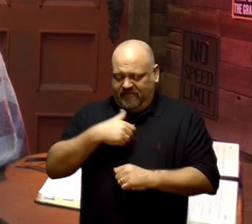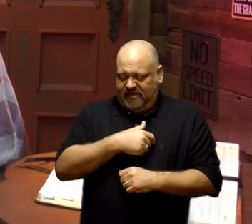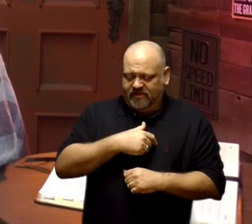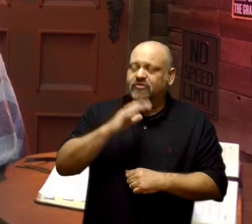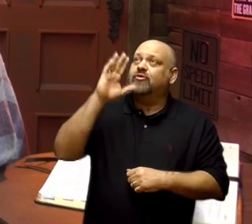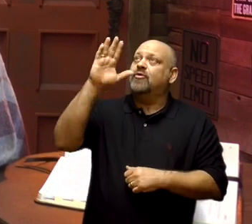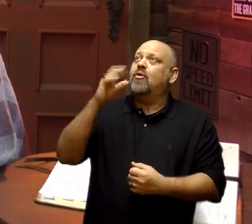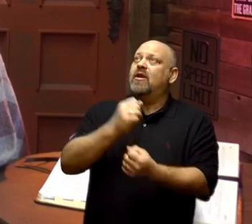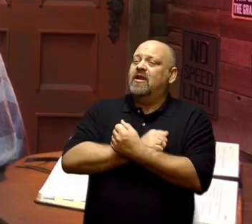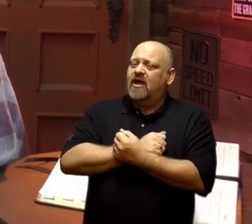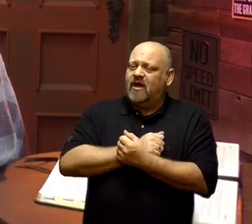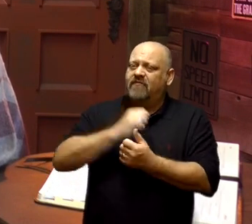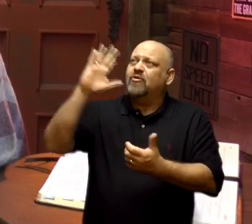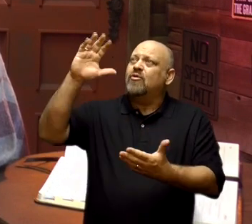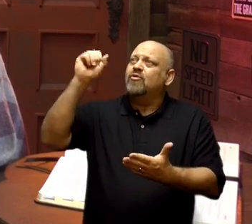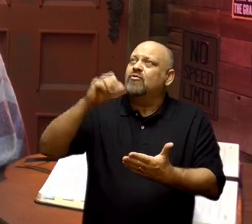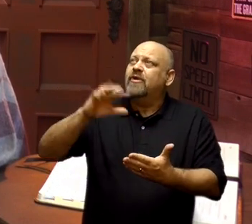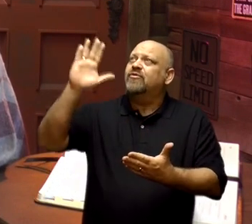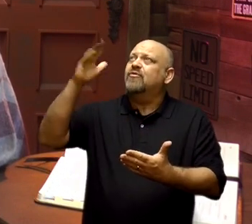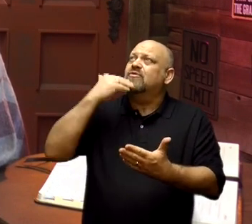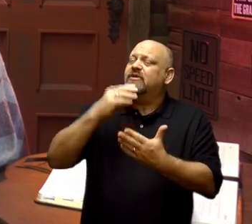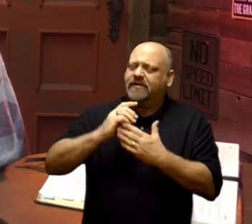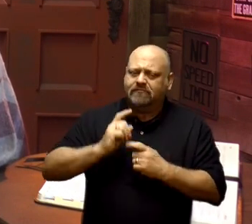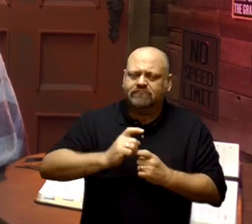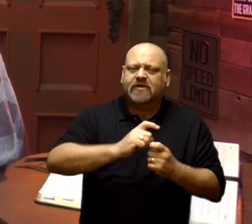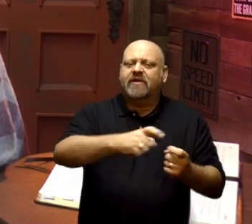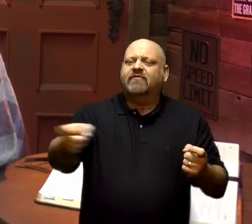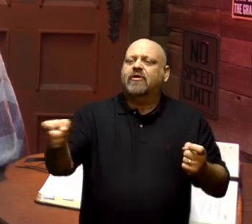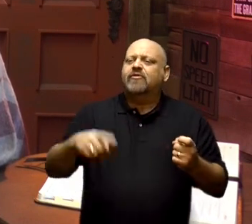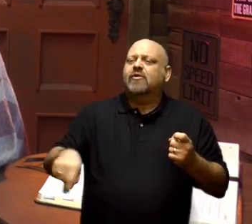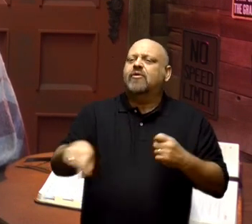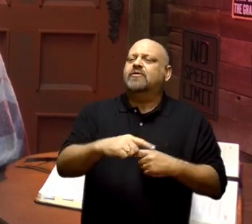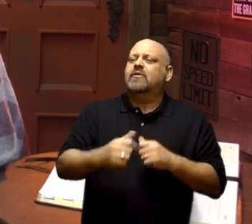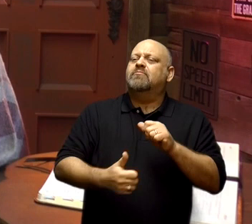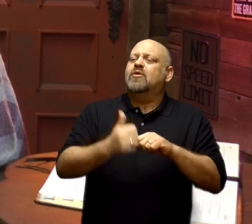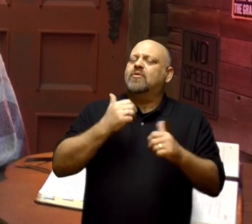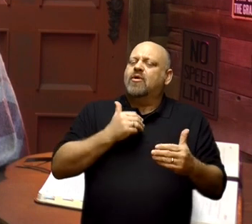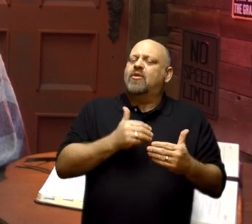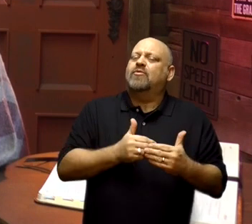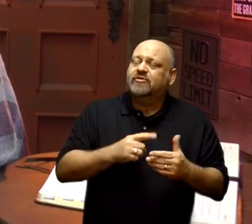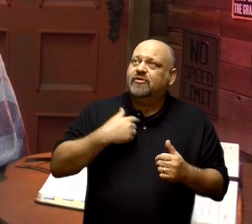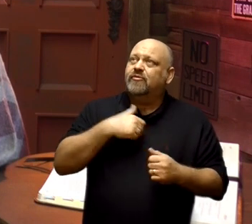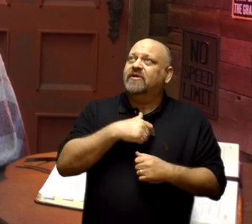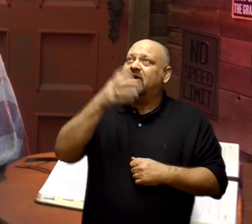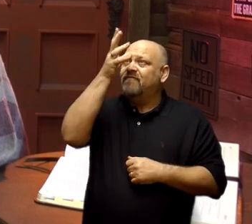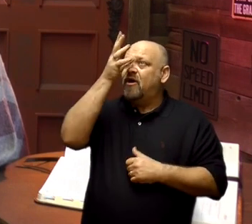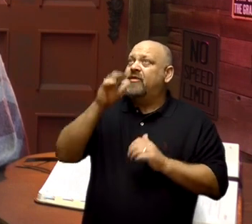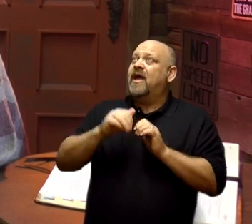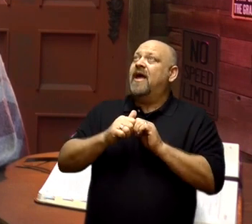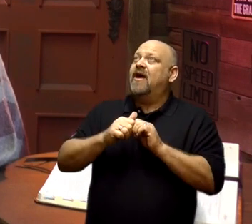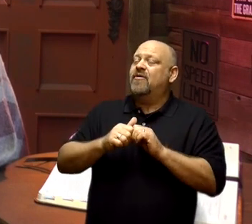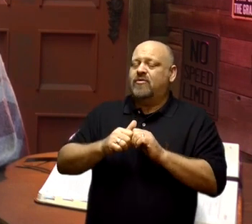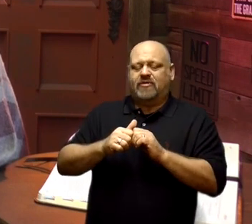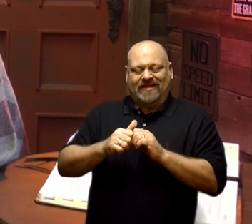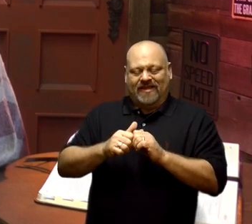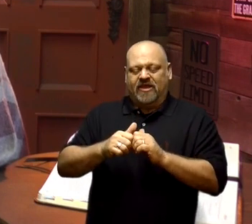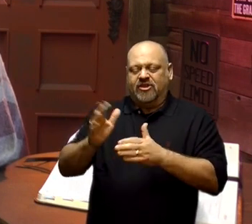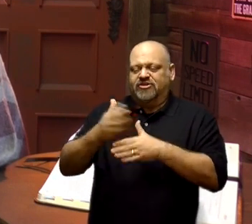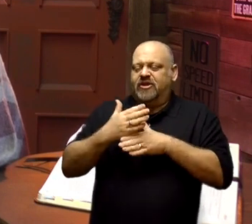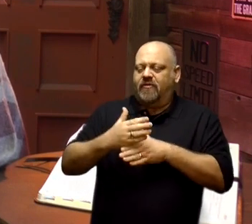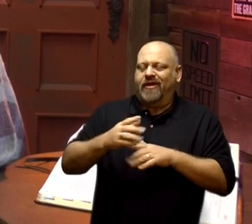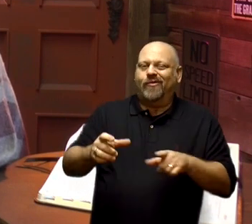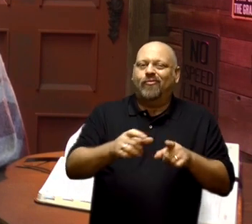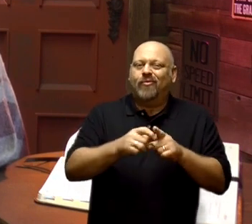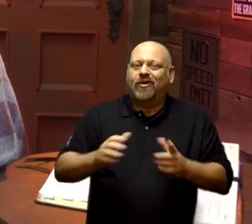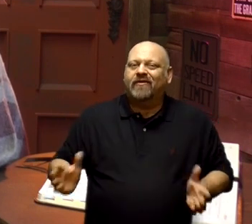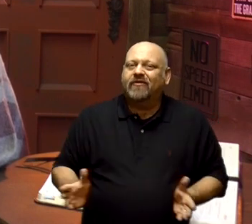to extend your love, your grace, and your goodness to those who are closest to us, Father, by sharing a